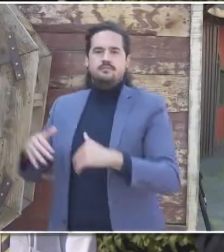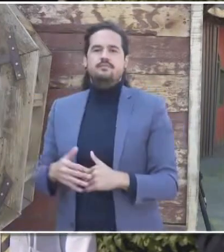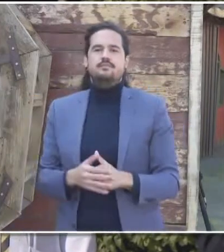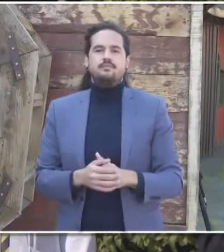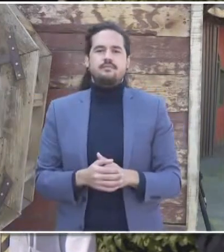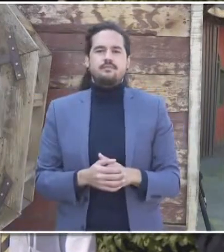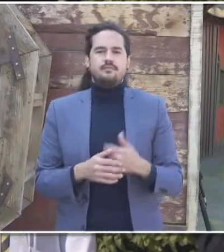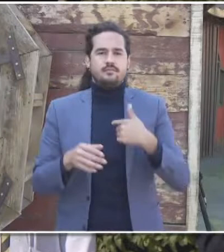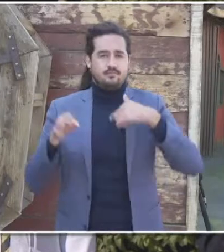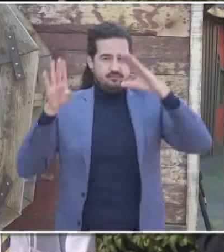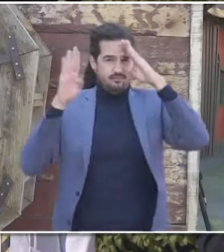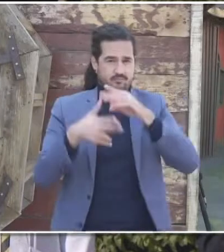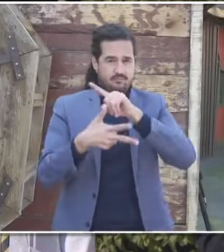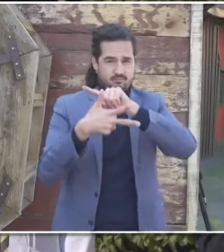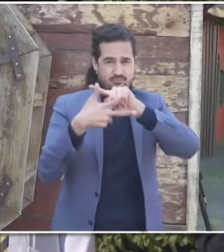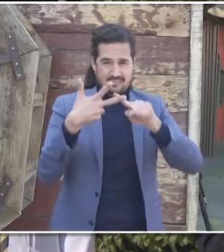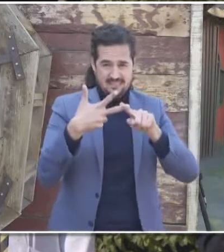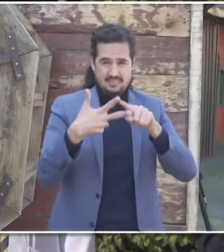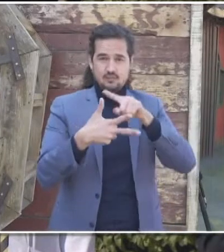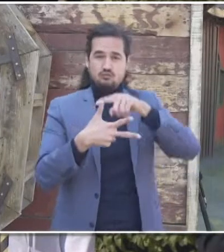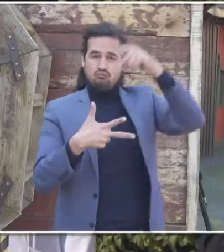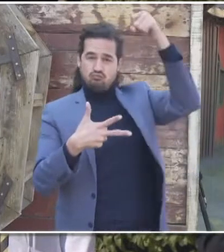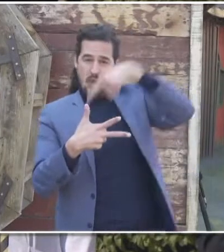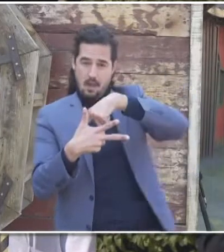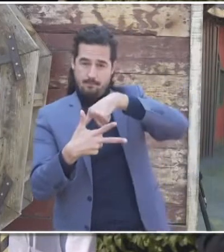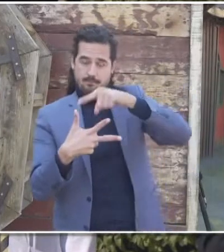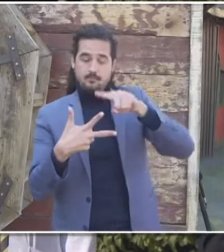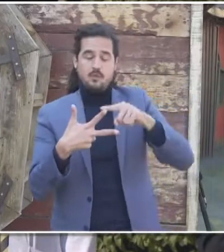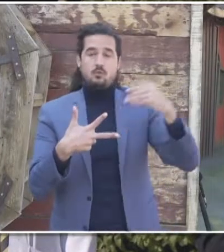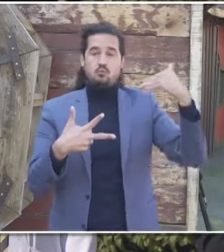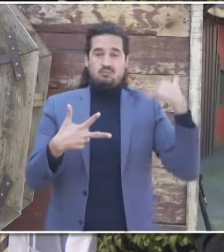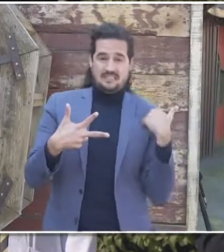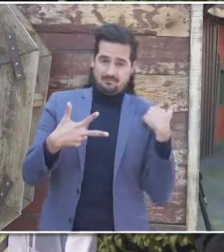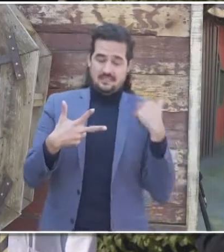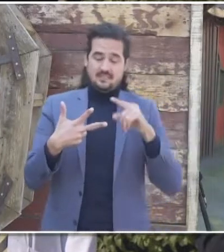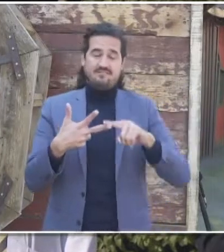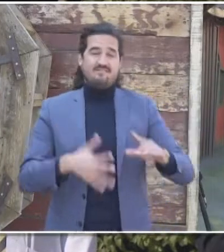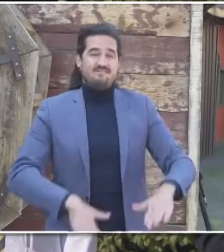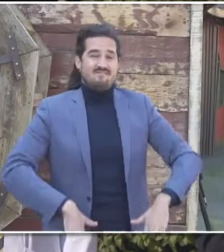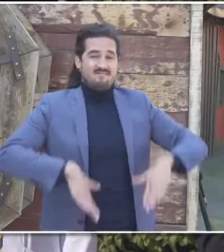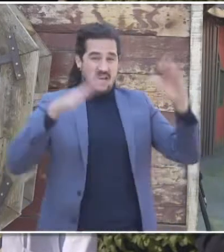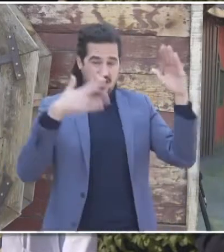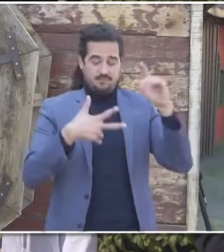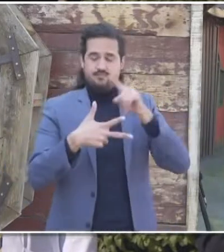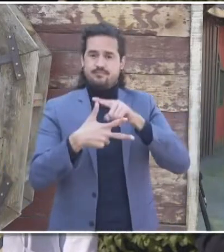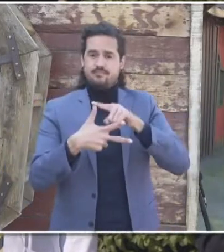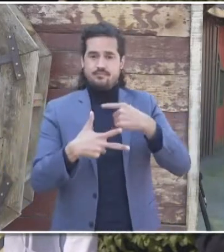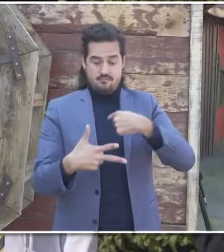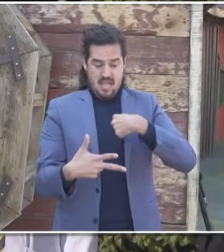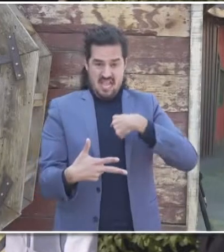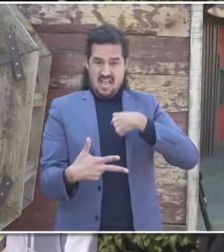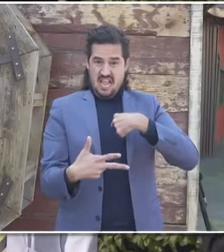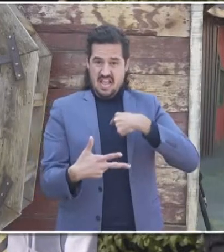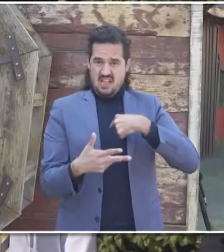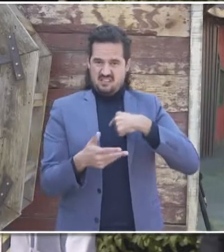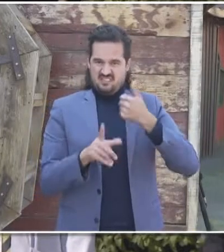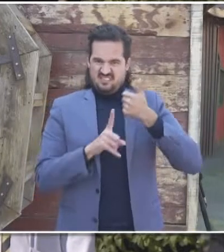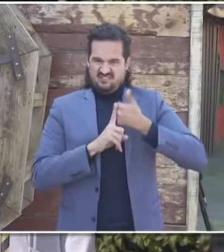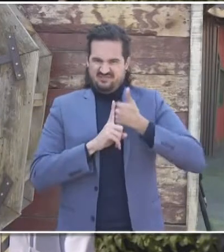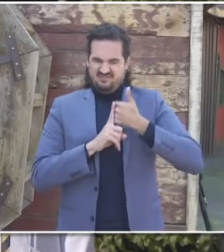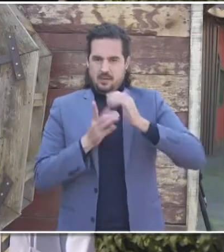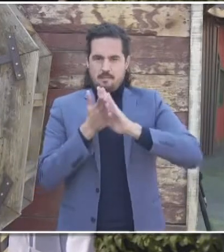And finally, the flood. I am but a single raindrop in this process of advocating for our